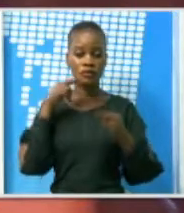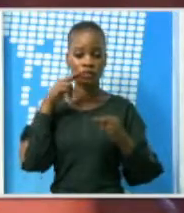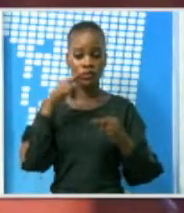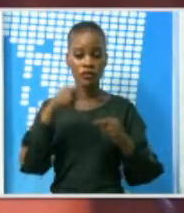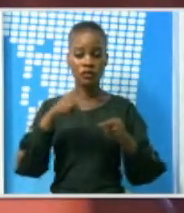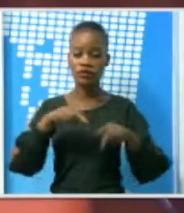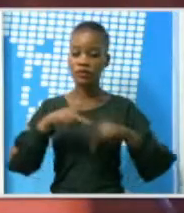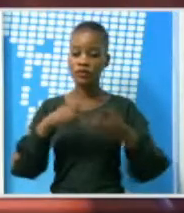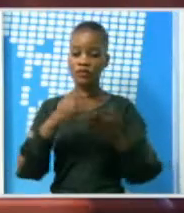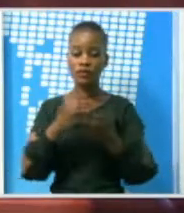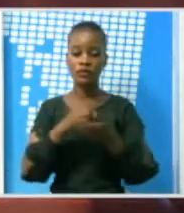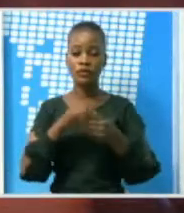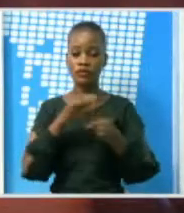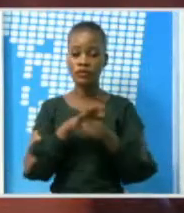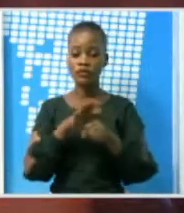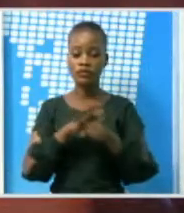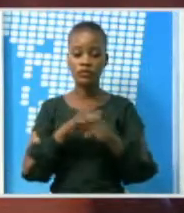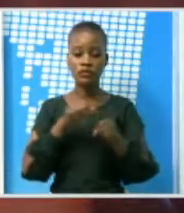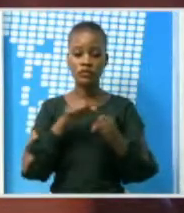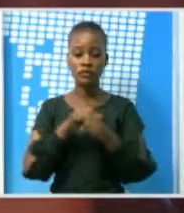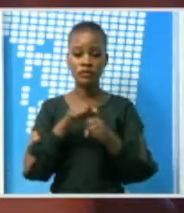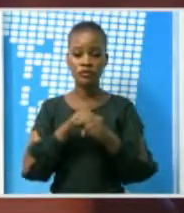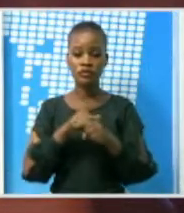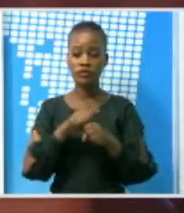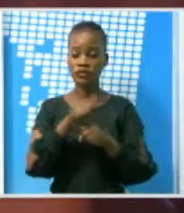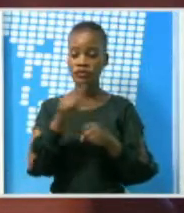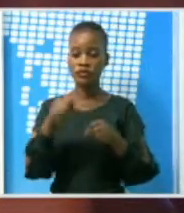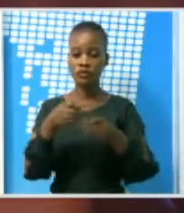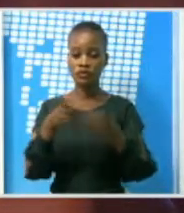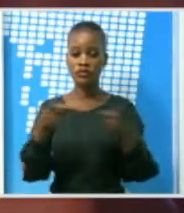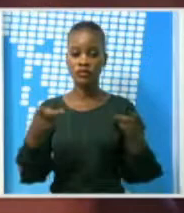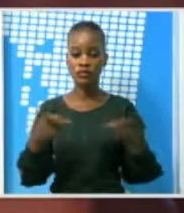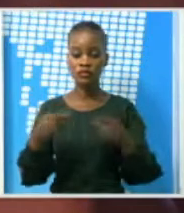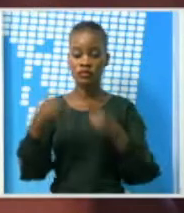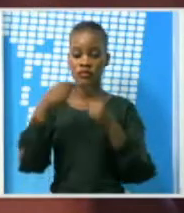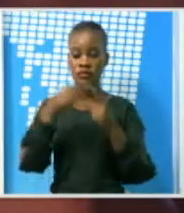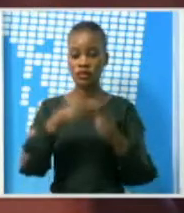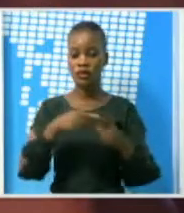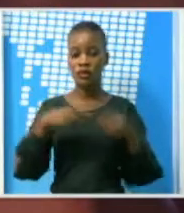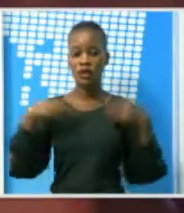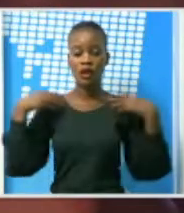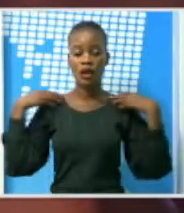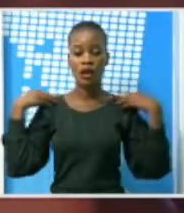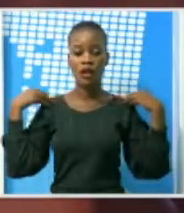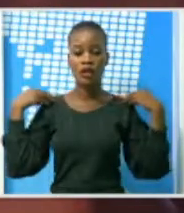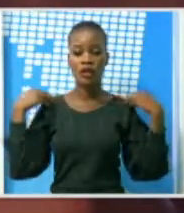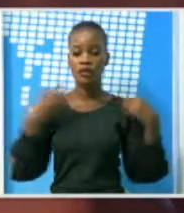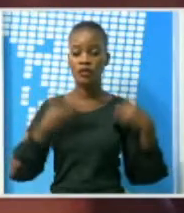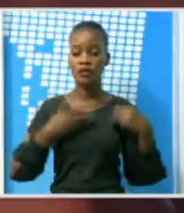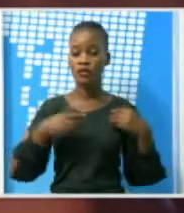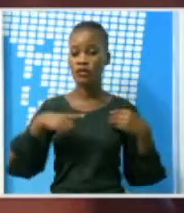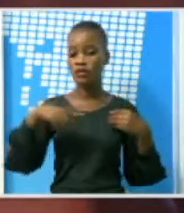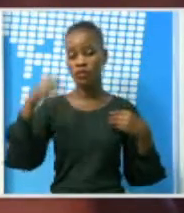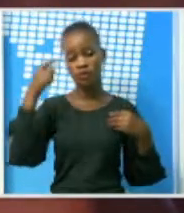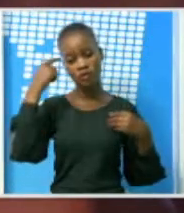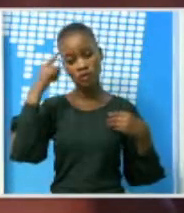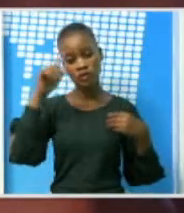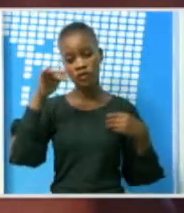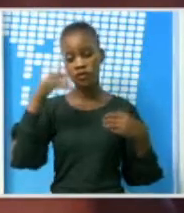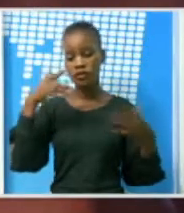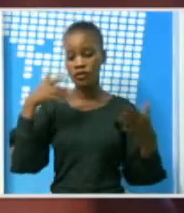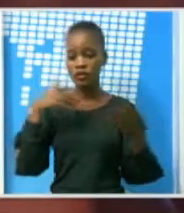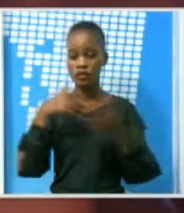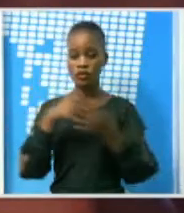people who have been working in other areas to train them as solar technicians, for instance, and